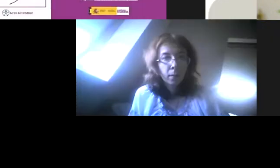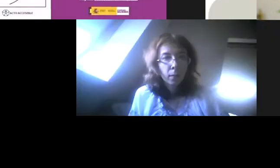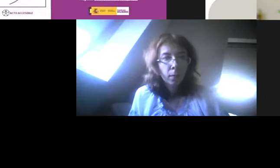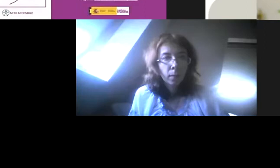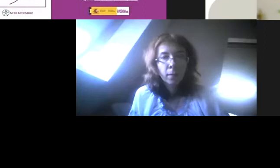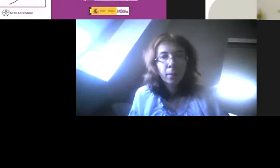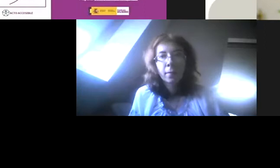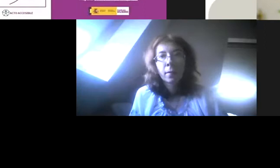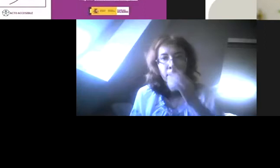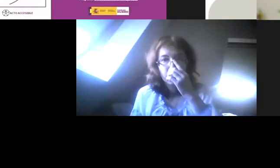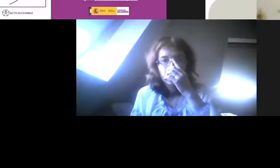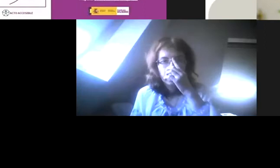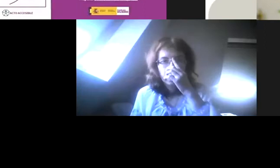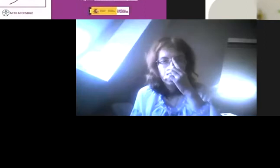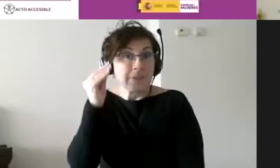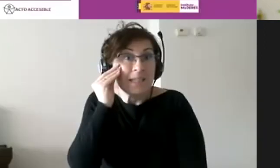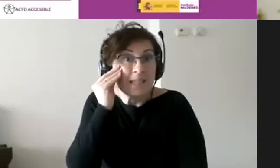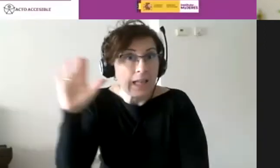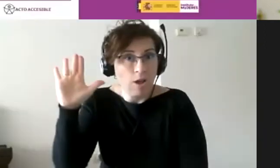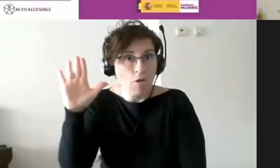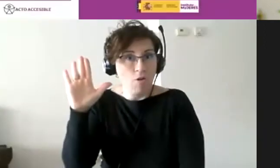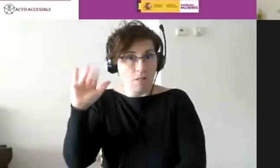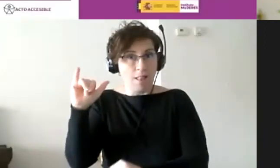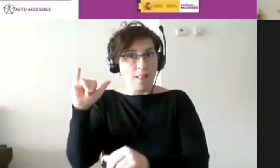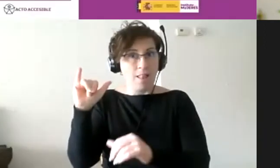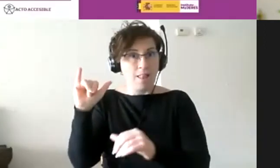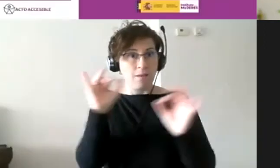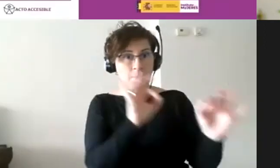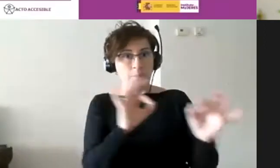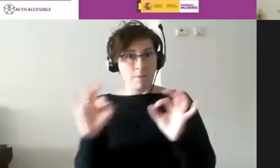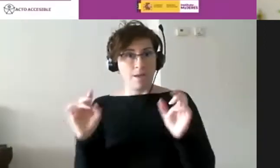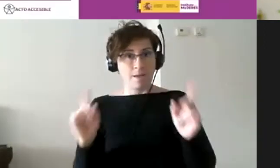she's ready to take the floor. Irina, are you there?